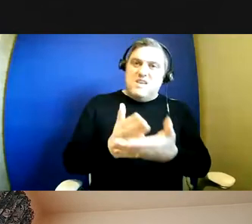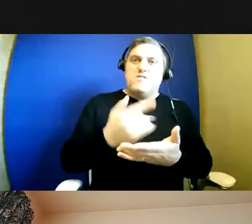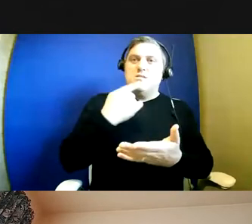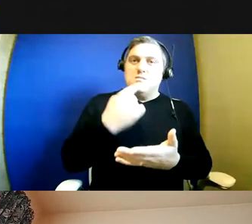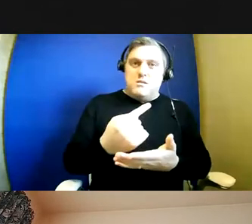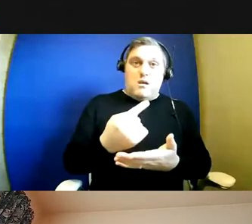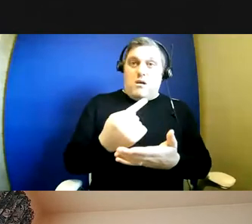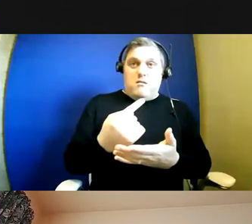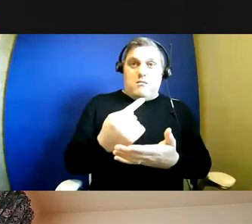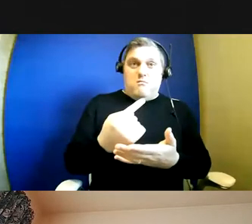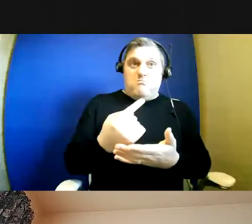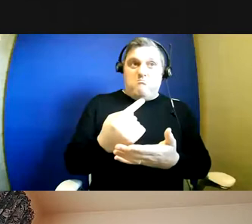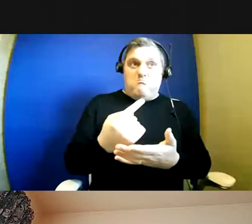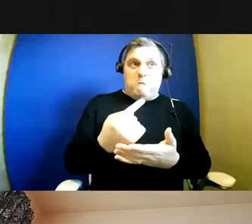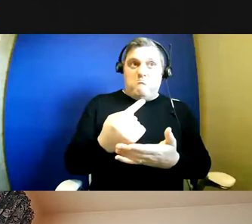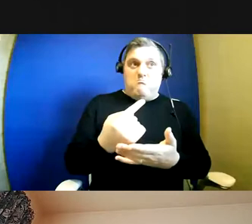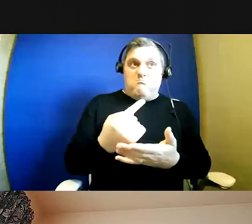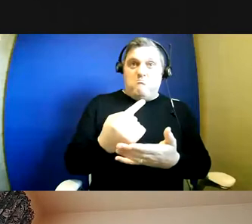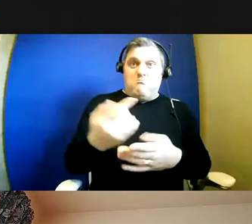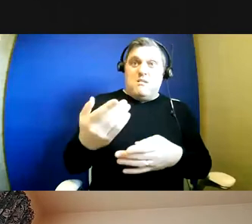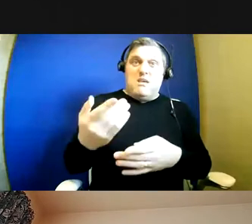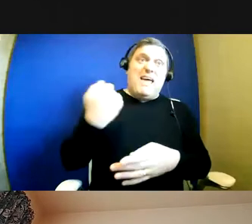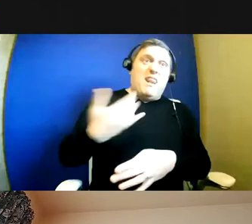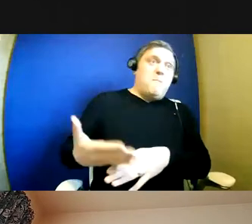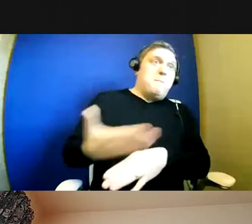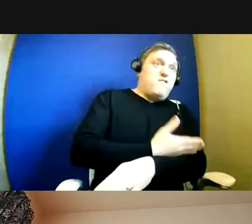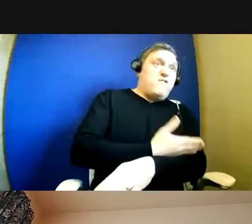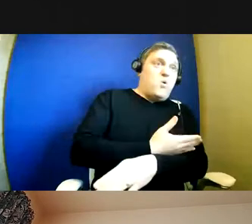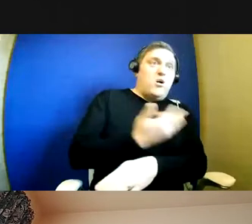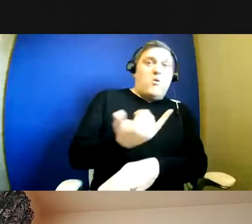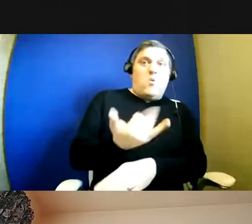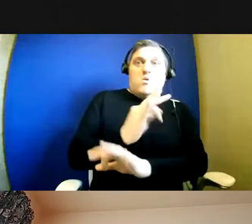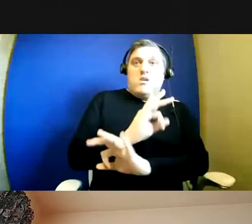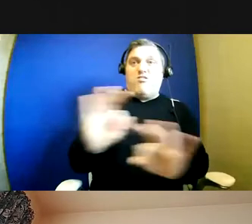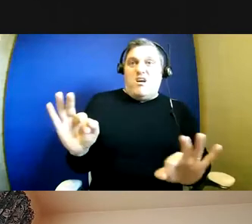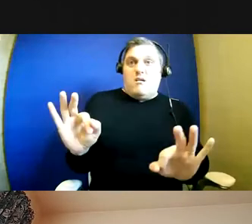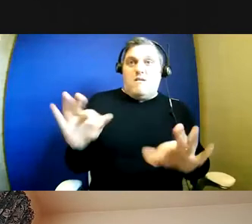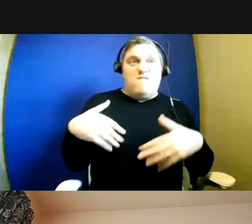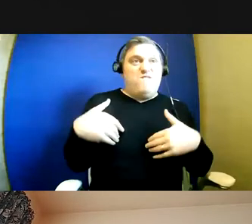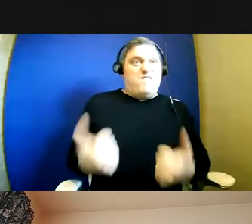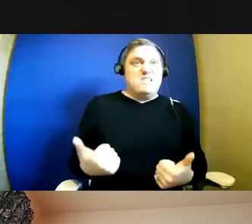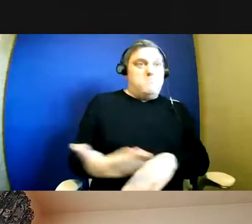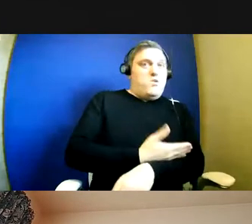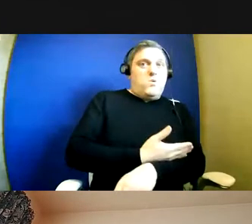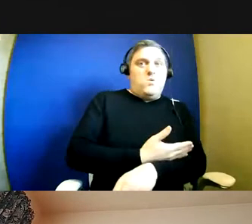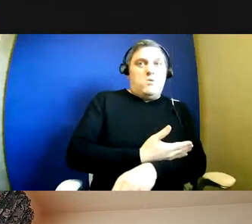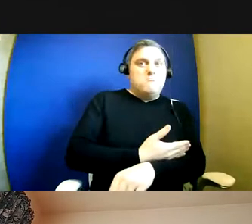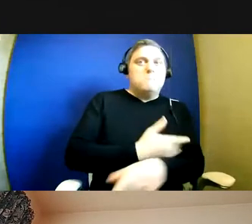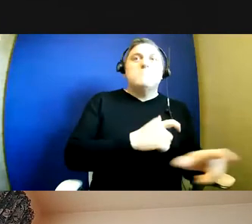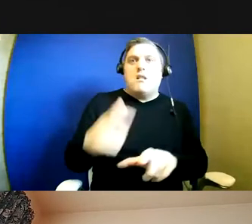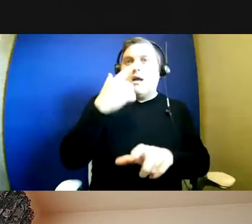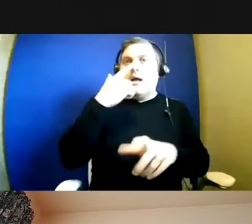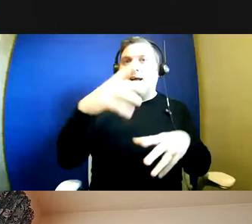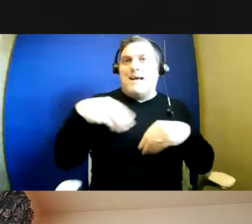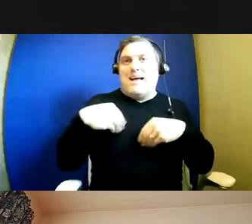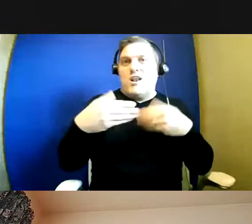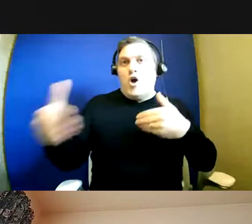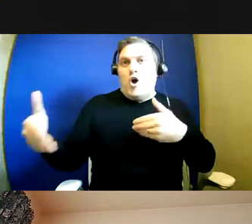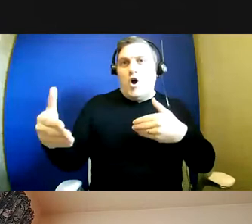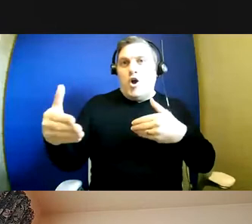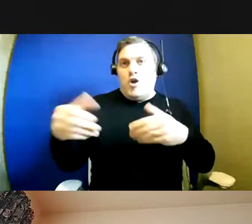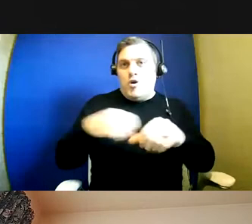that it does not discriminate. Long COVID can affect absolutely everybody, anybody. So there are some people